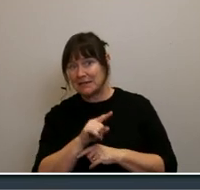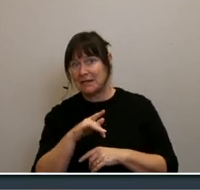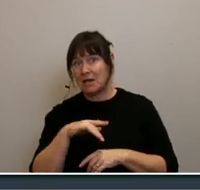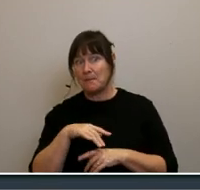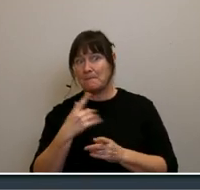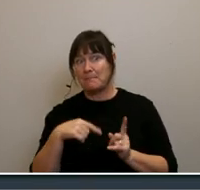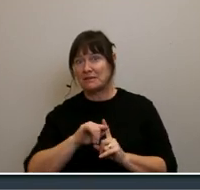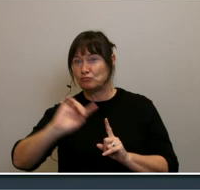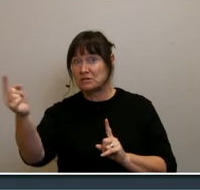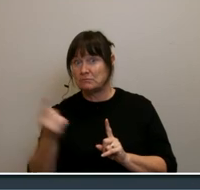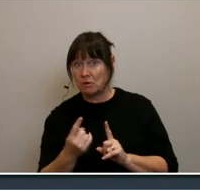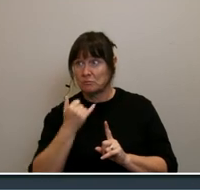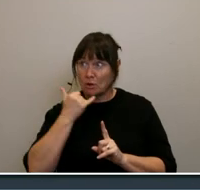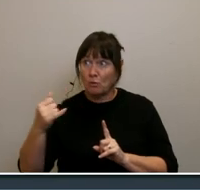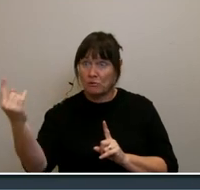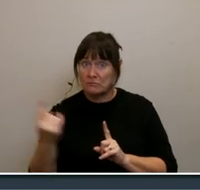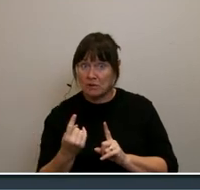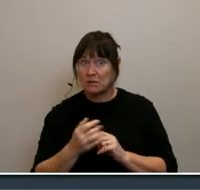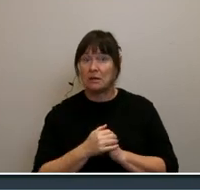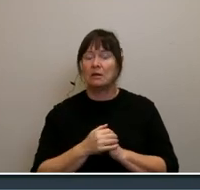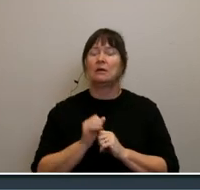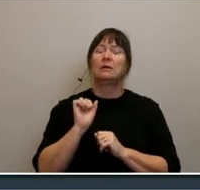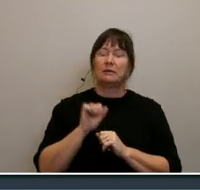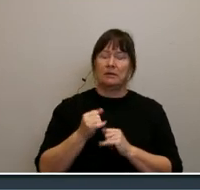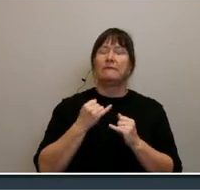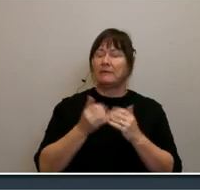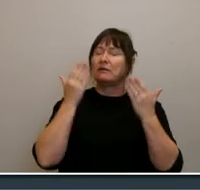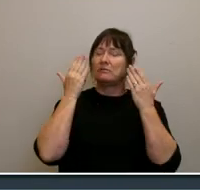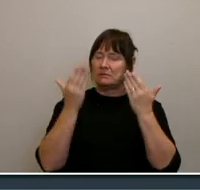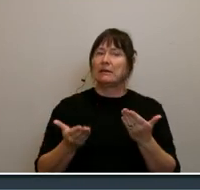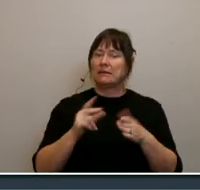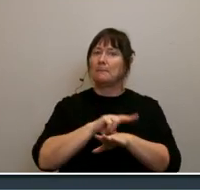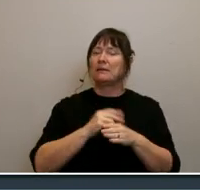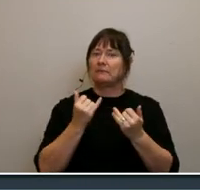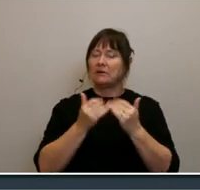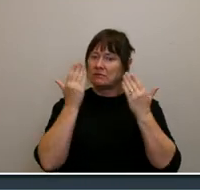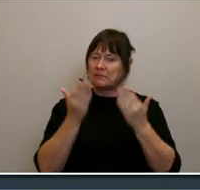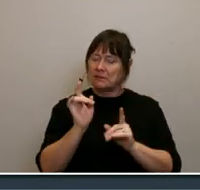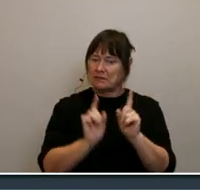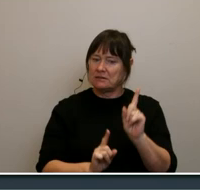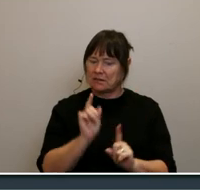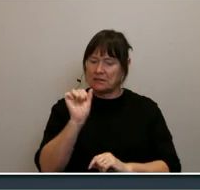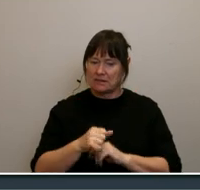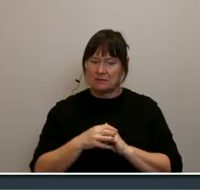current activities? They are really high regarded in the CBD. Obviously,